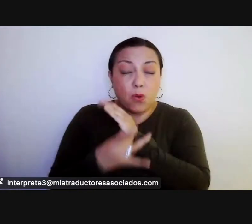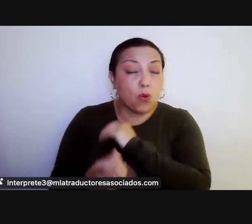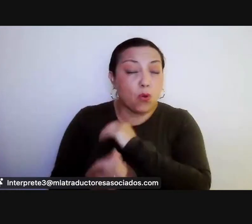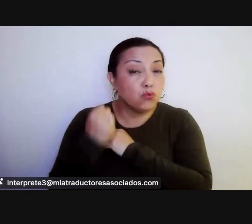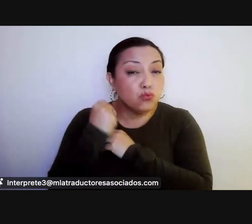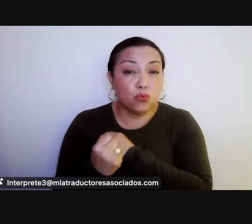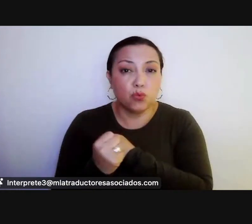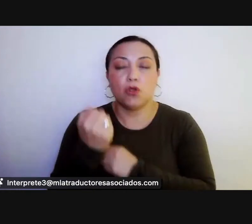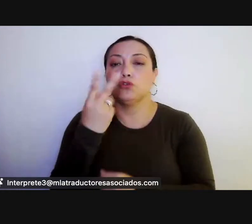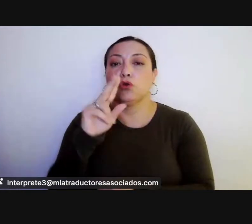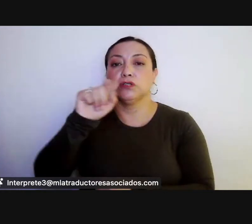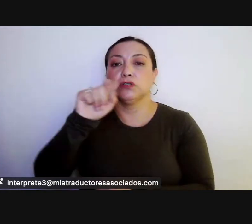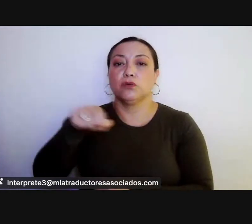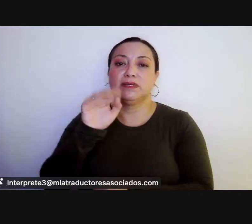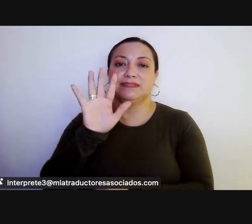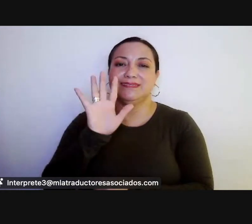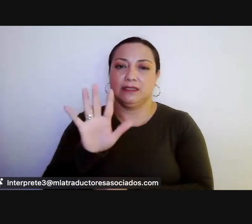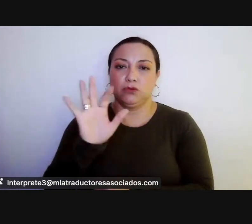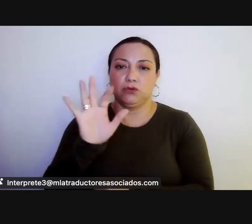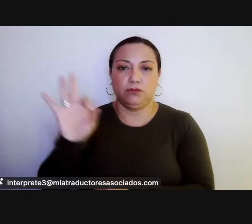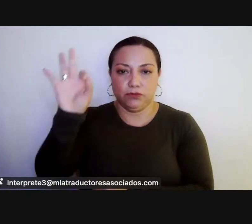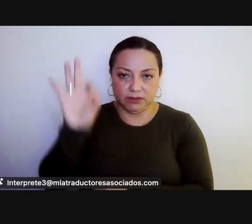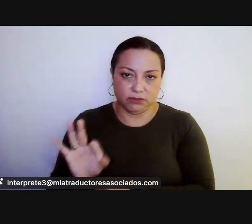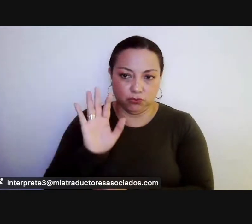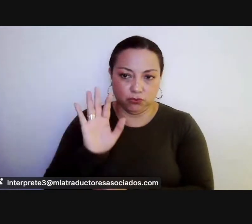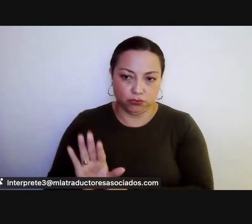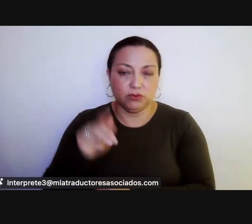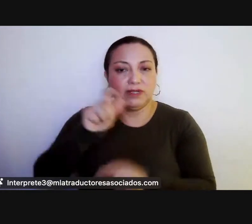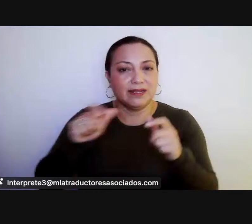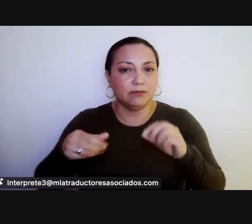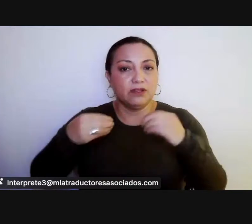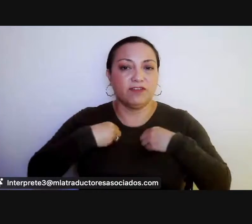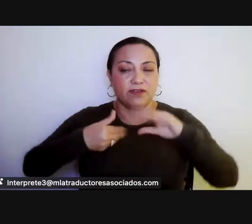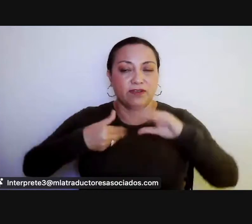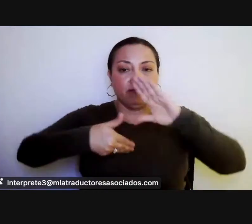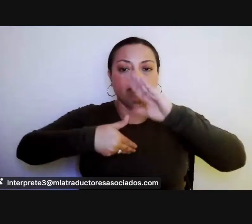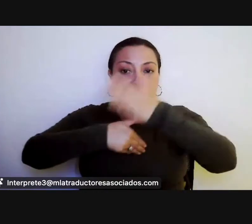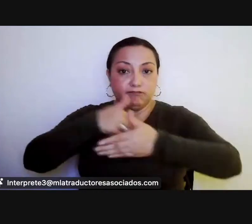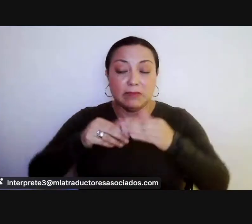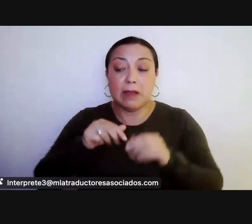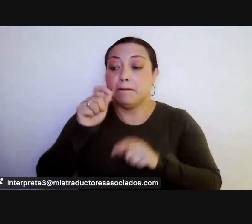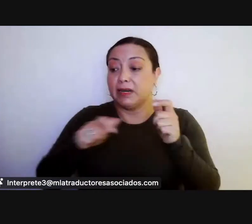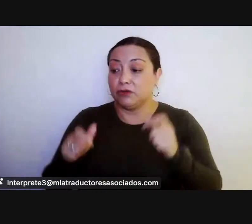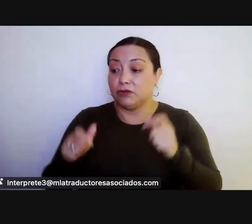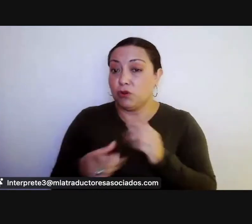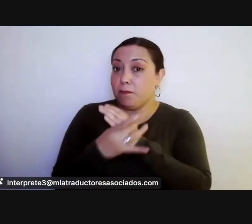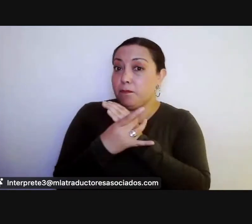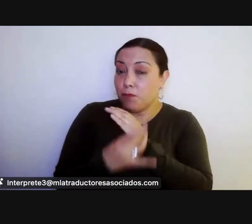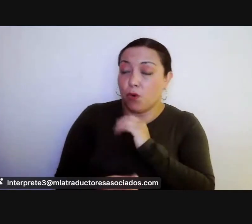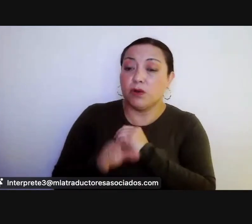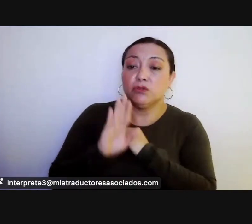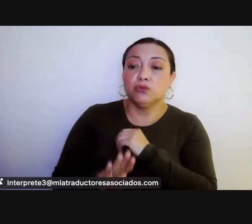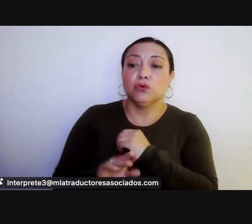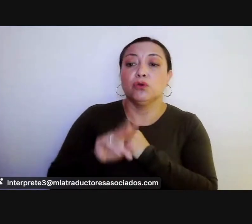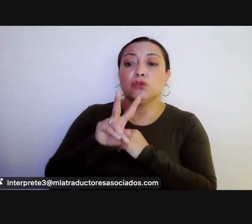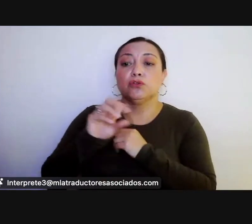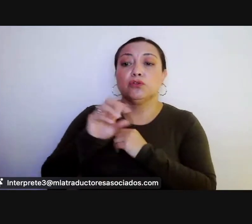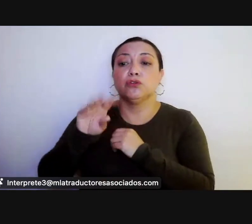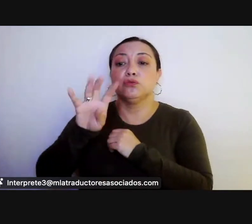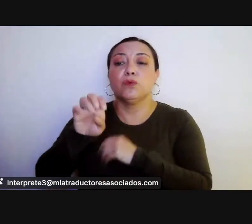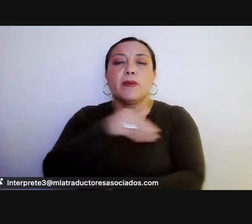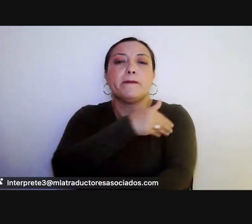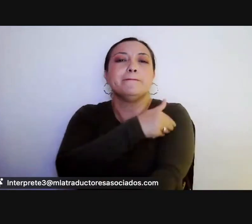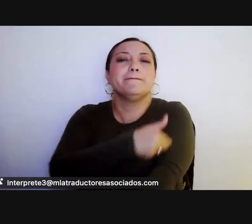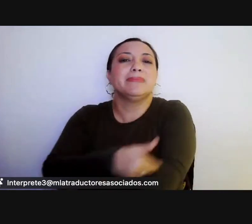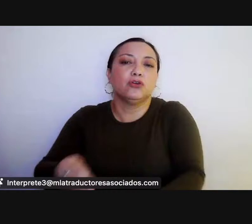and extreme poverty 12.5%. The total of poor people went up